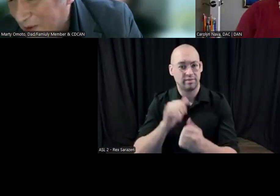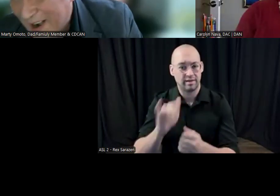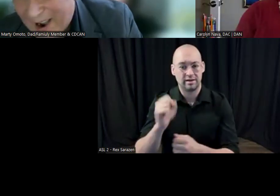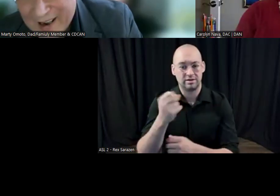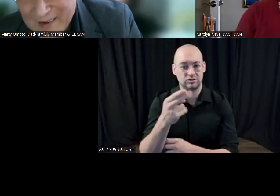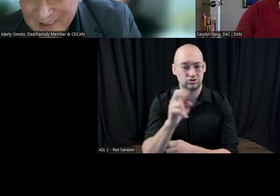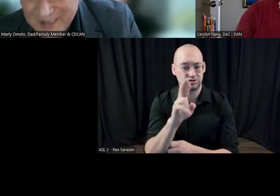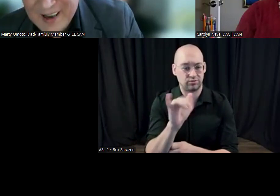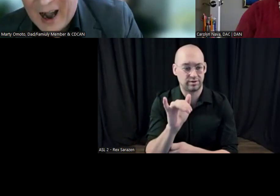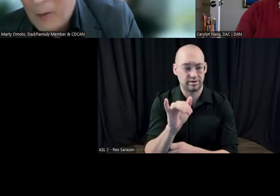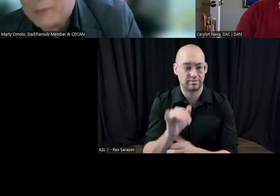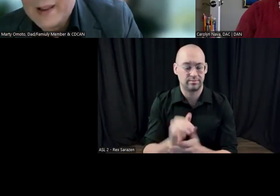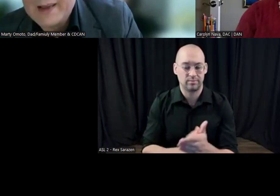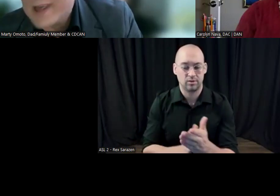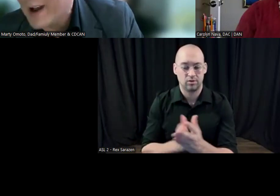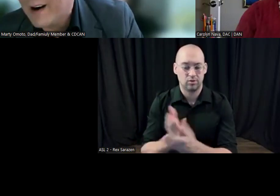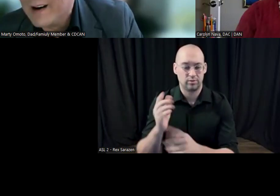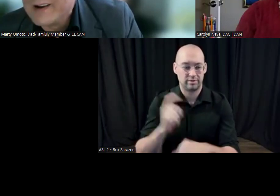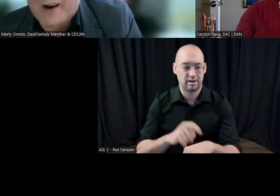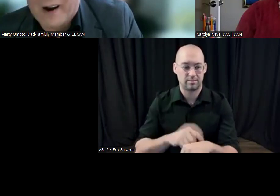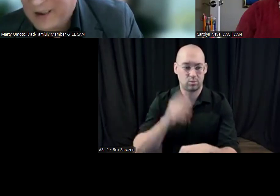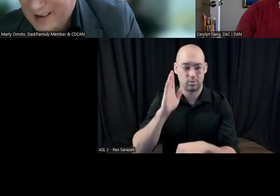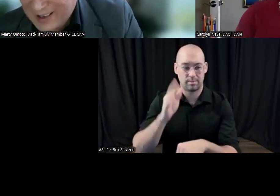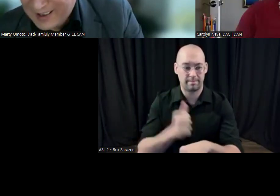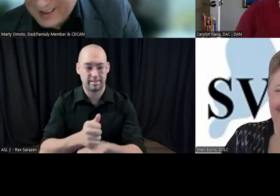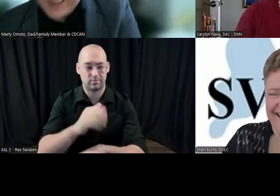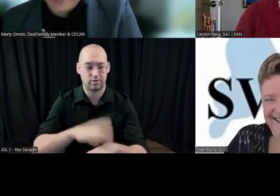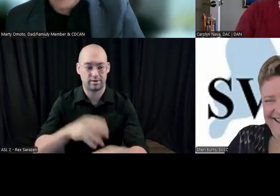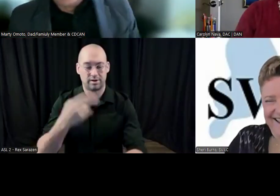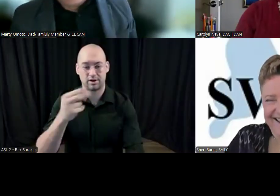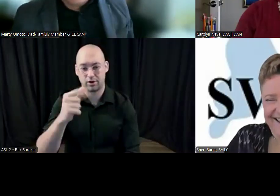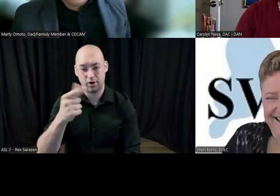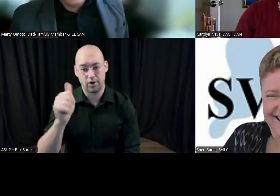over time. I will blame that on Hagar.